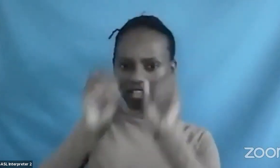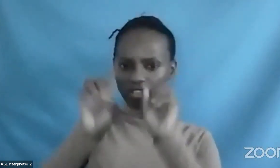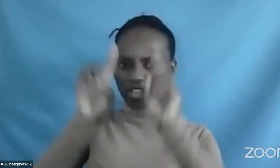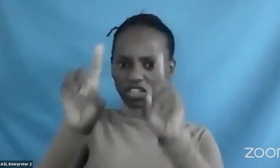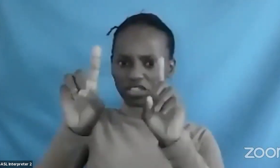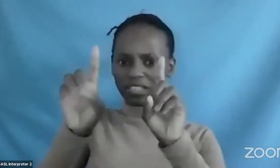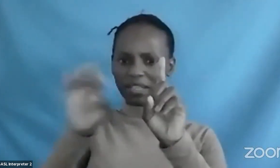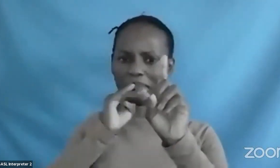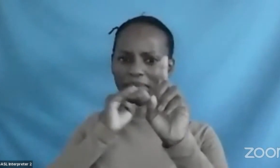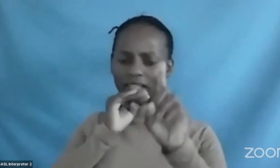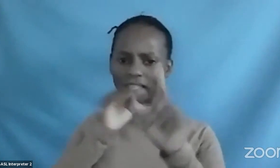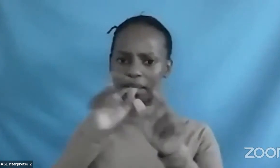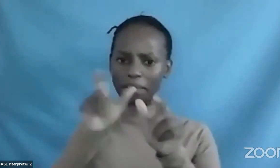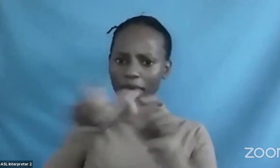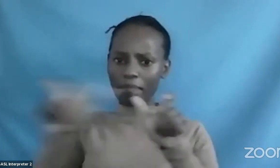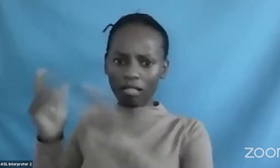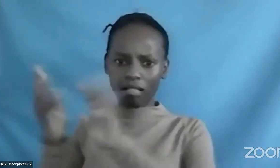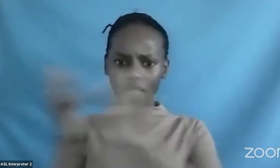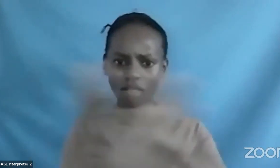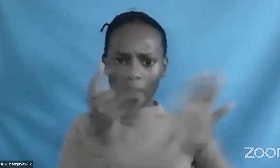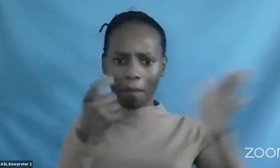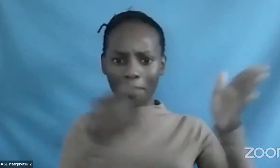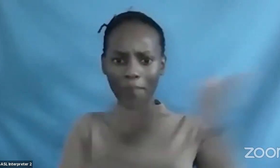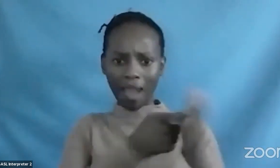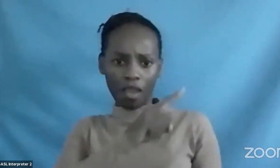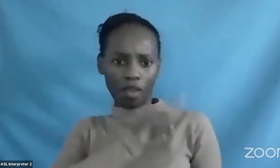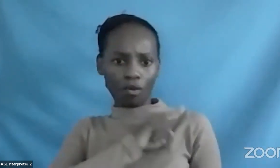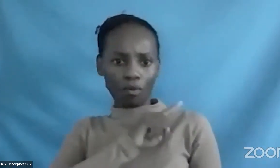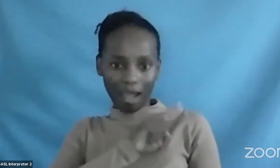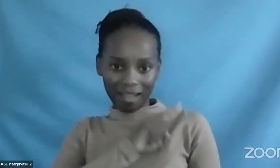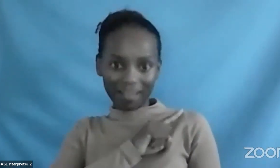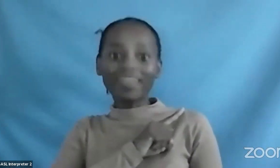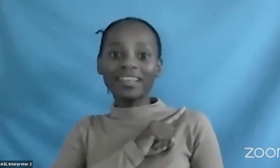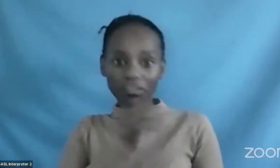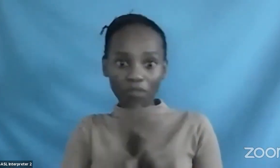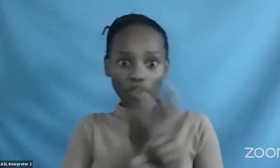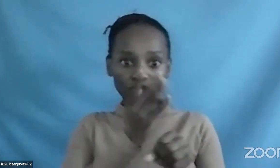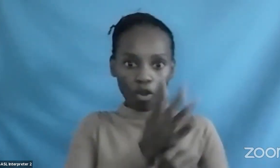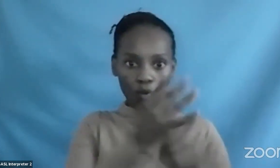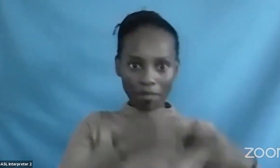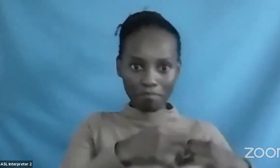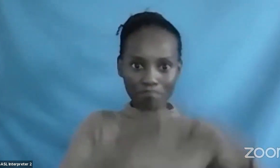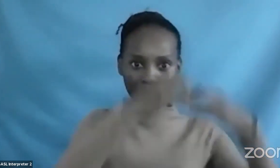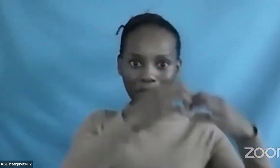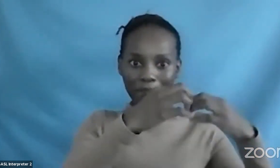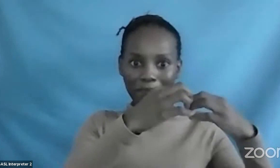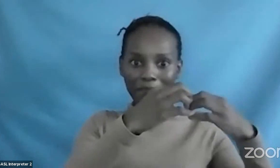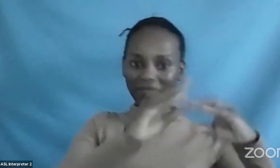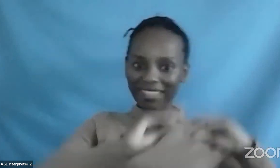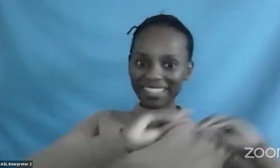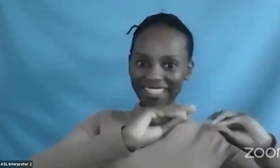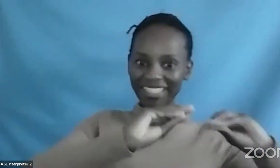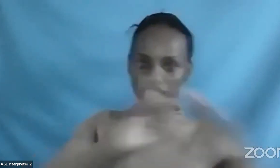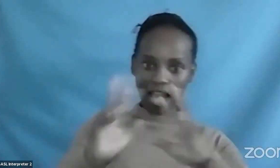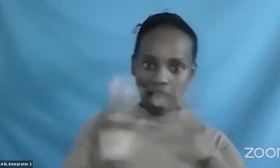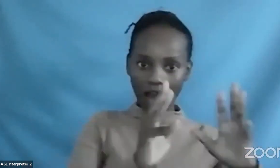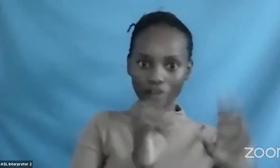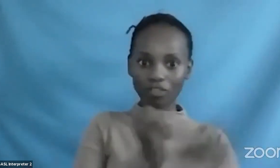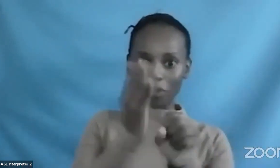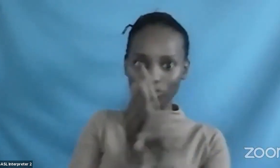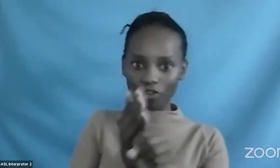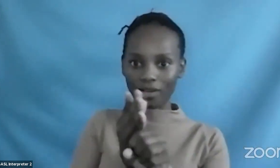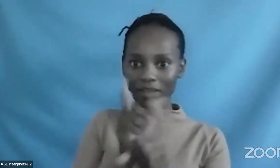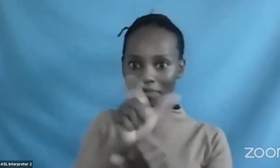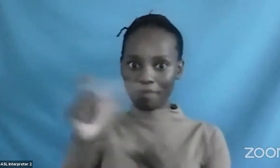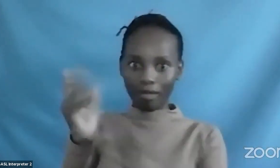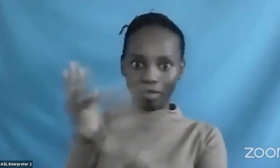can craft the message and education properly. And then work with government, work with the structures such as SARS, which